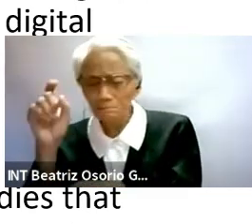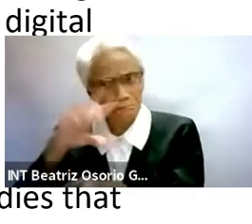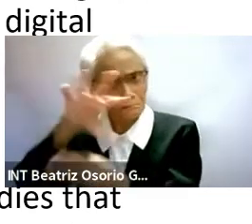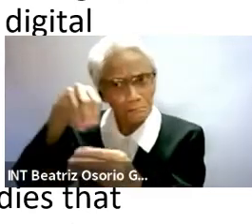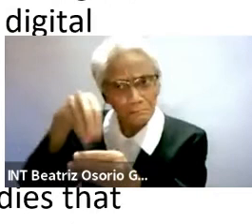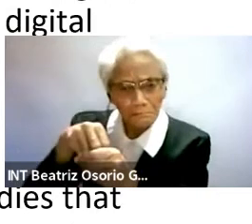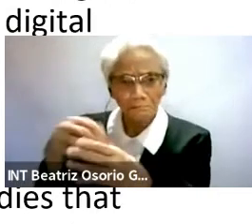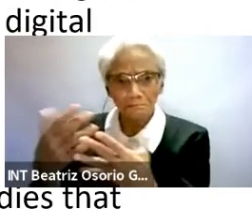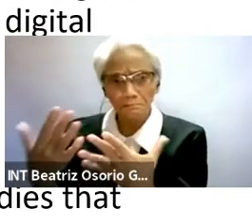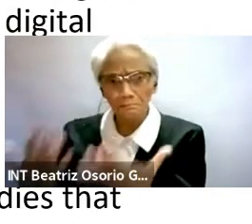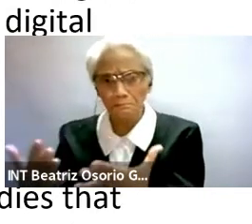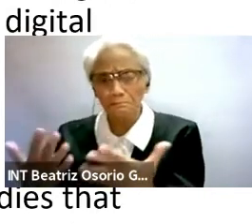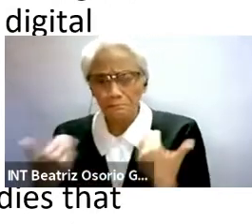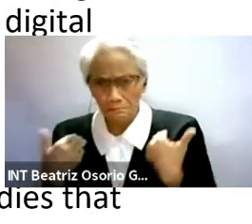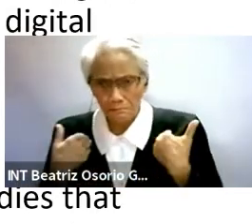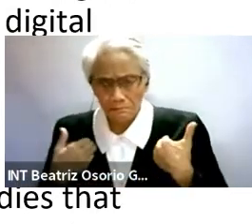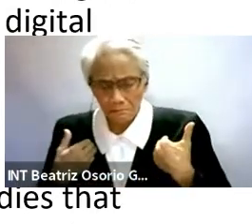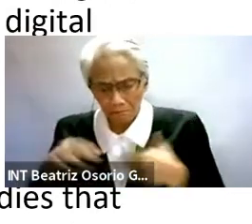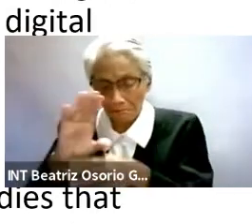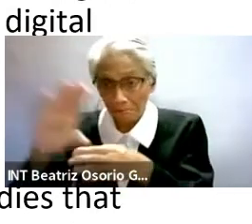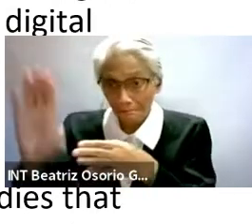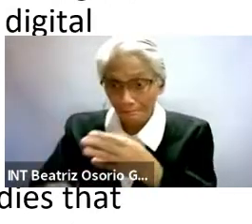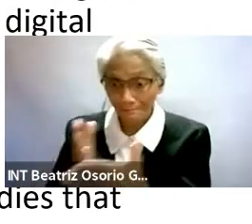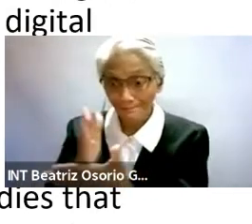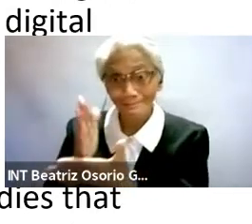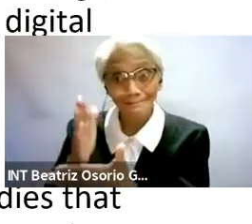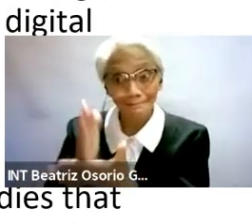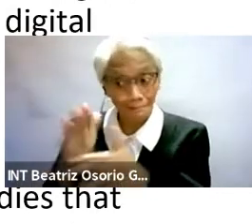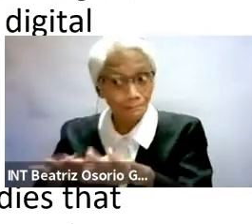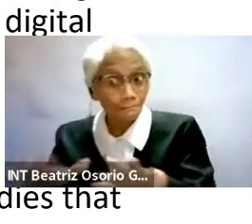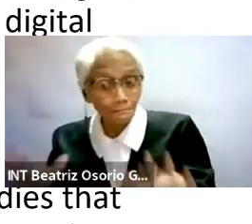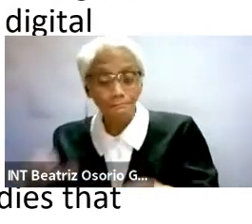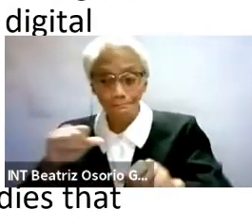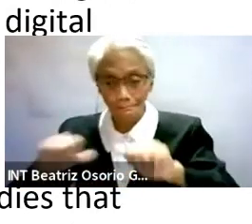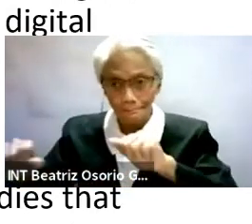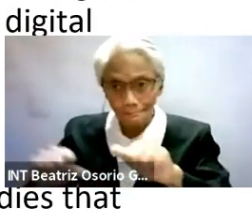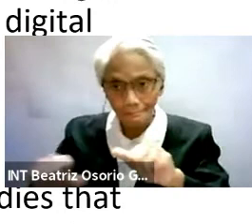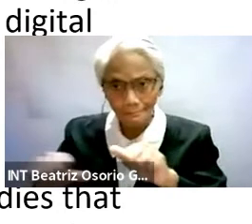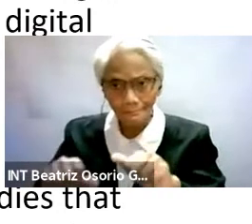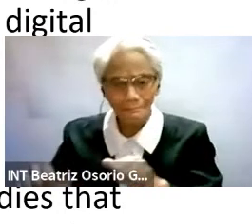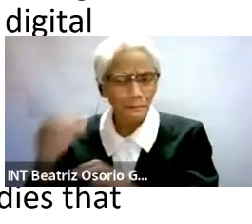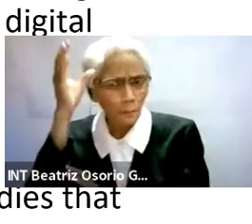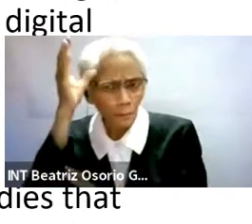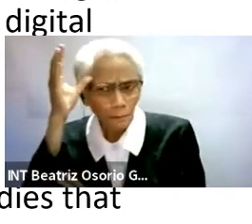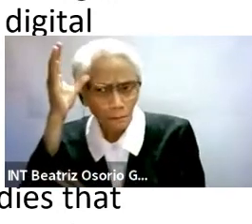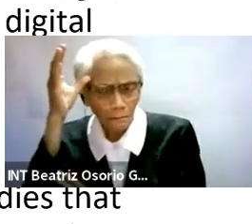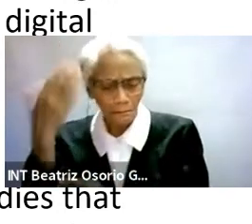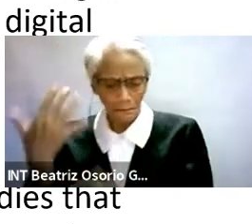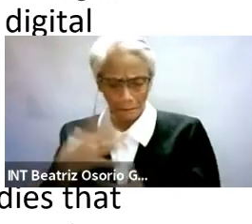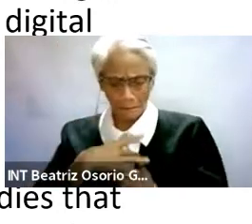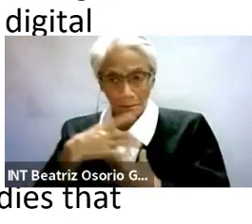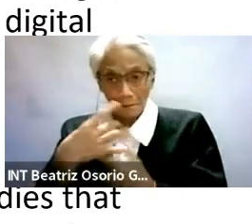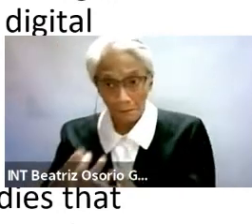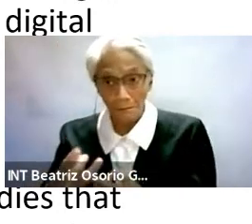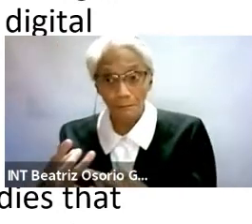that oversee the fulfillment of the rights of children in such actions. In considering the best interests of the child, they